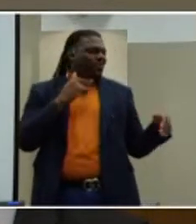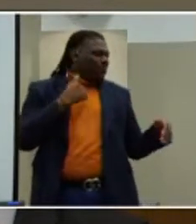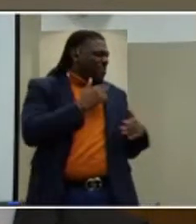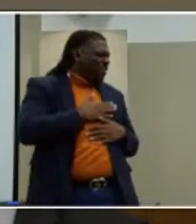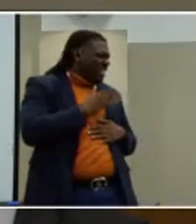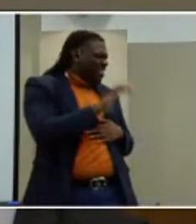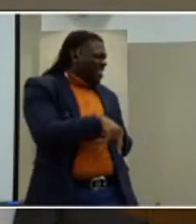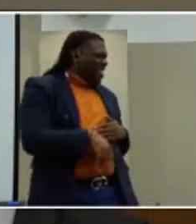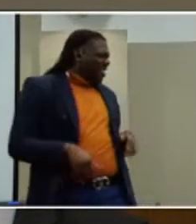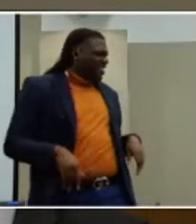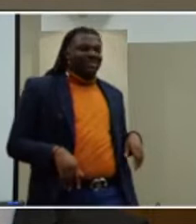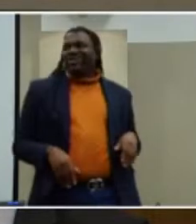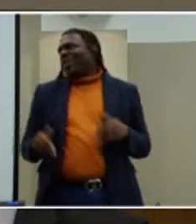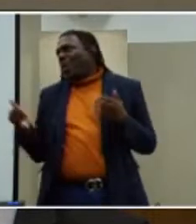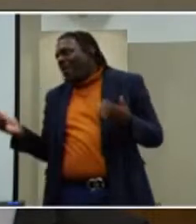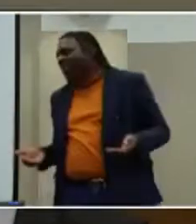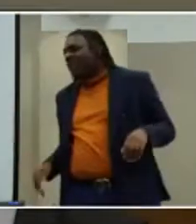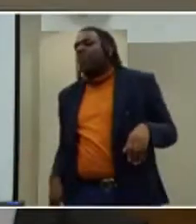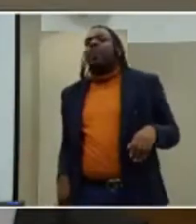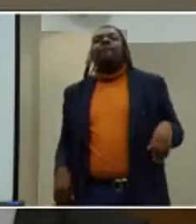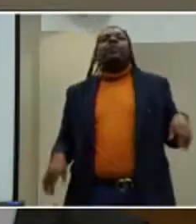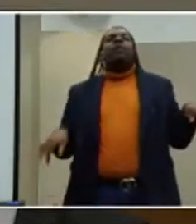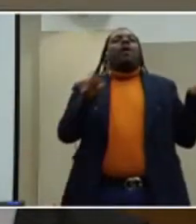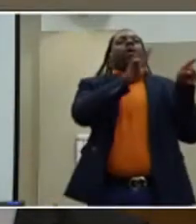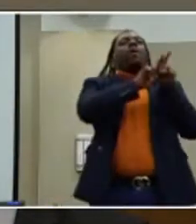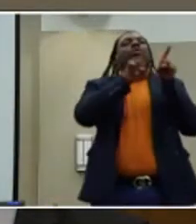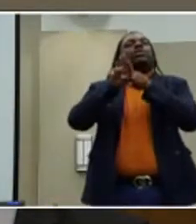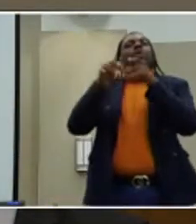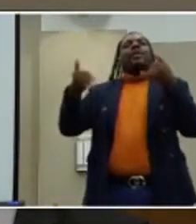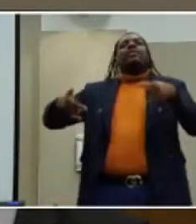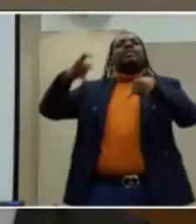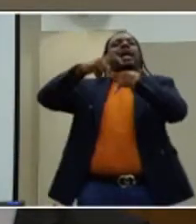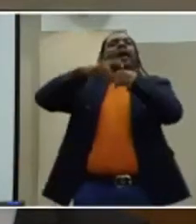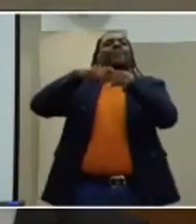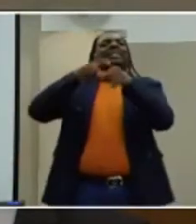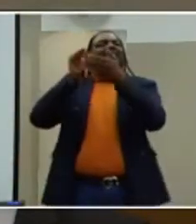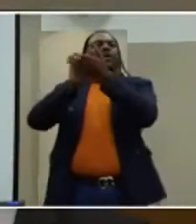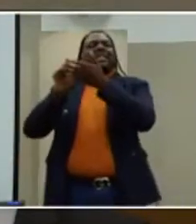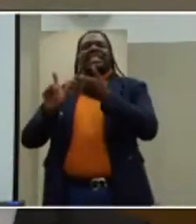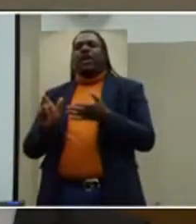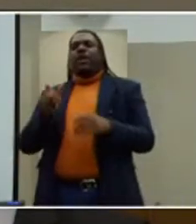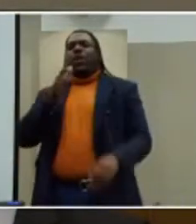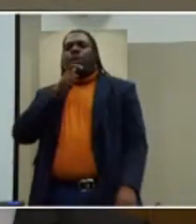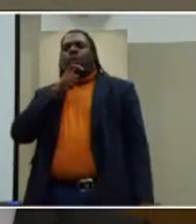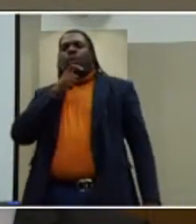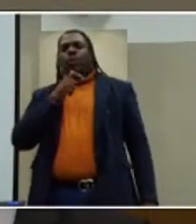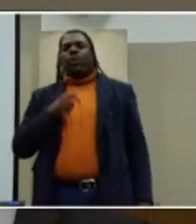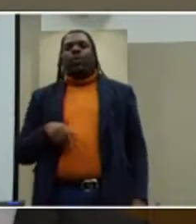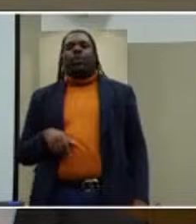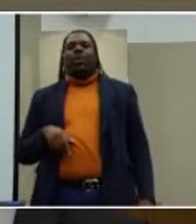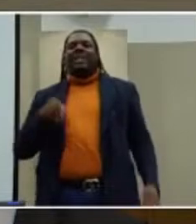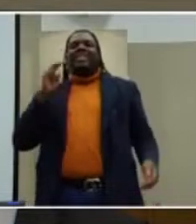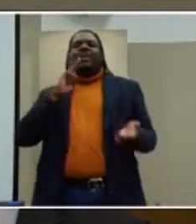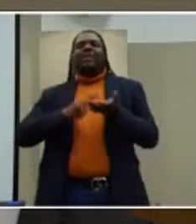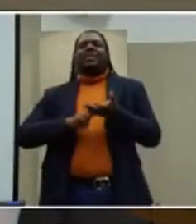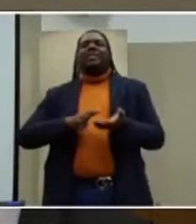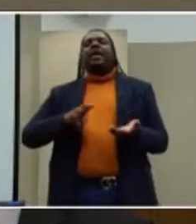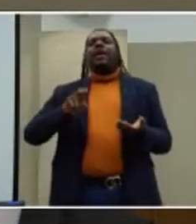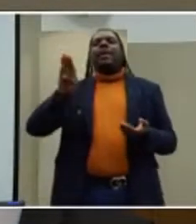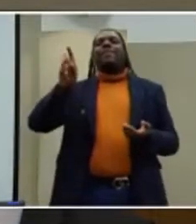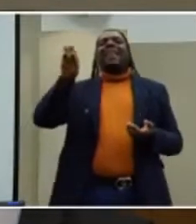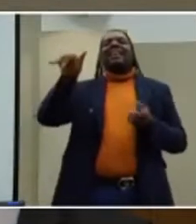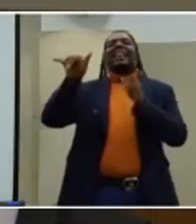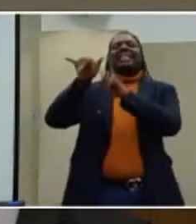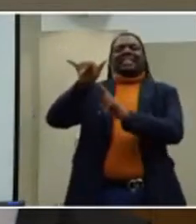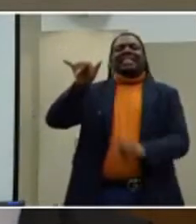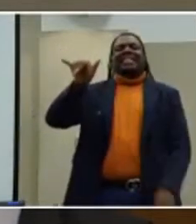appreciate that. You're so welcome. I'd also like to now take the time to call on Secretary Beatty because I believe she's got some remarks